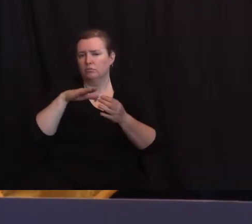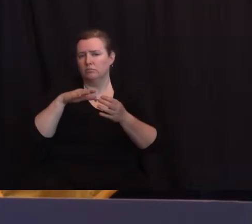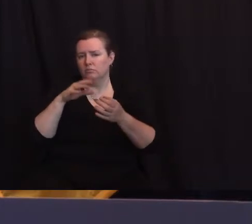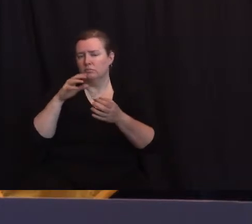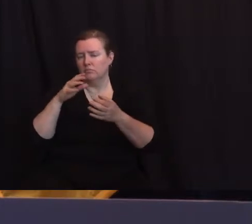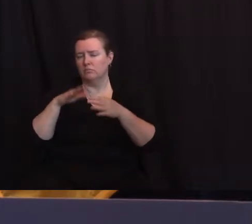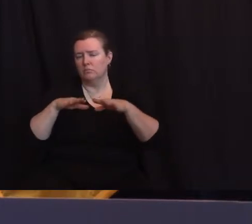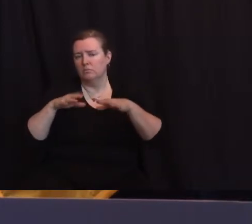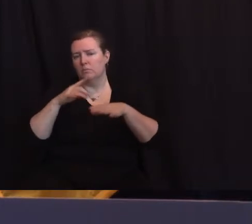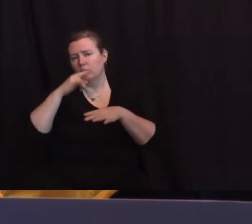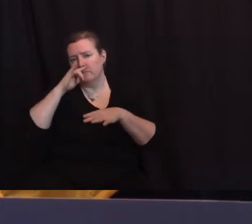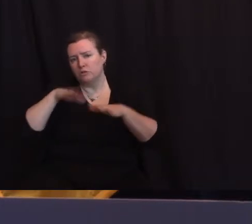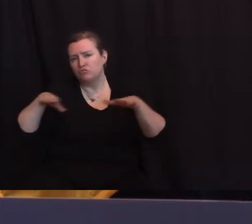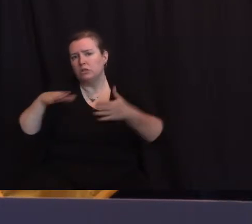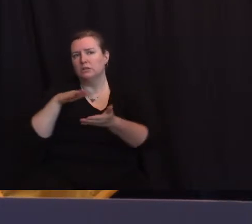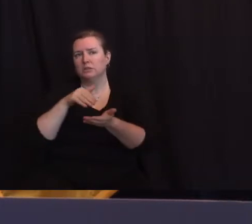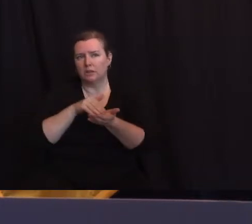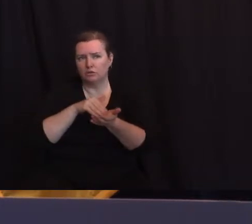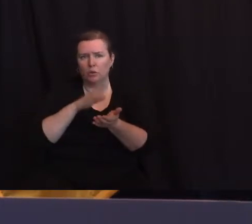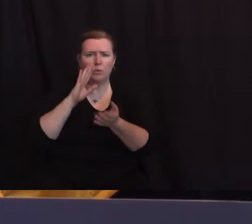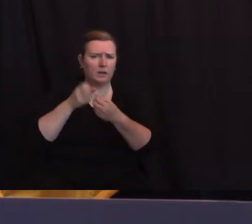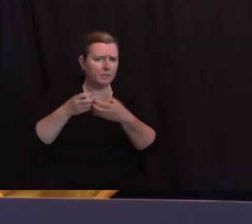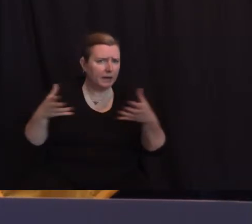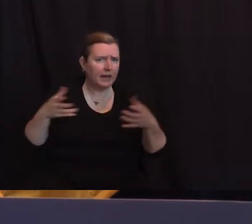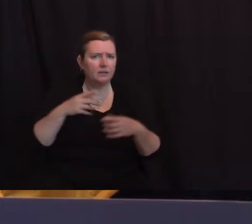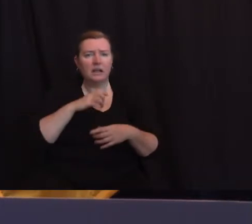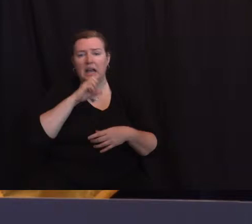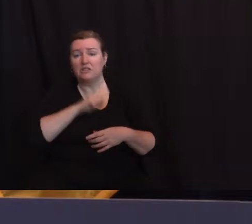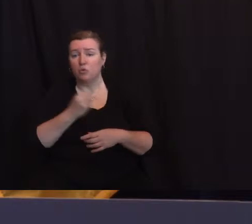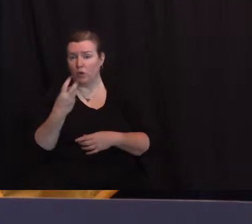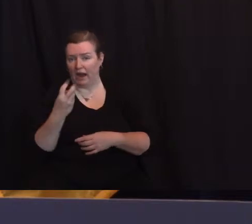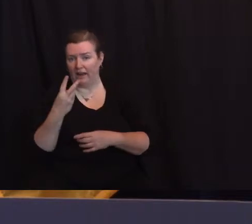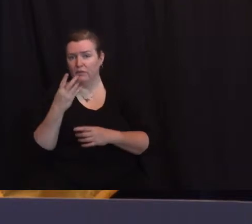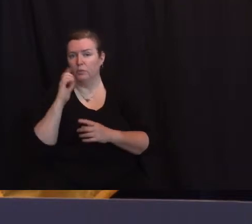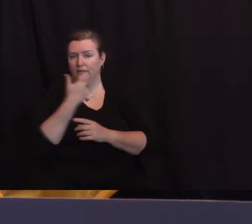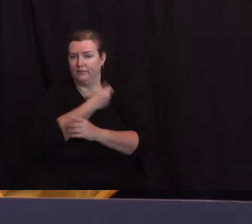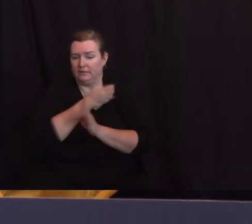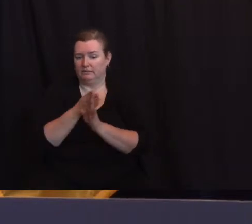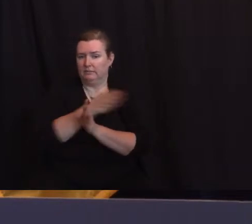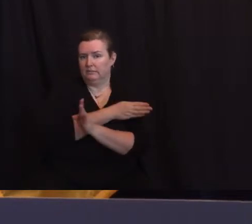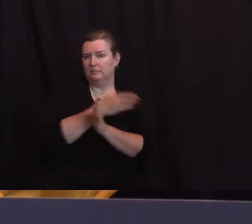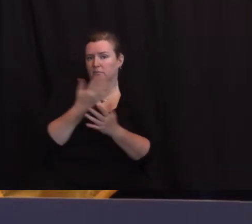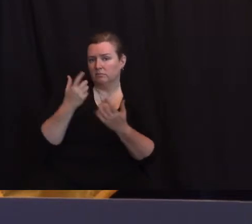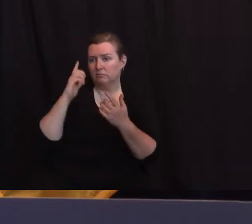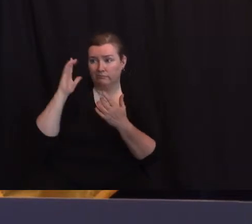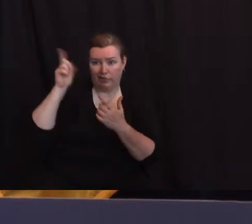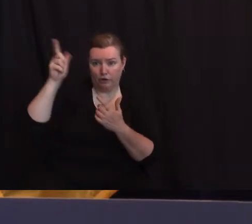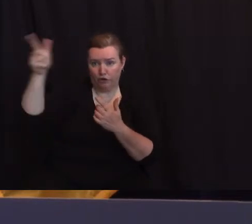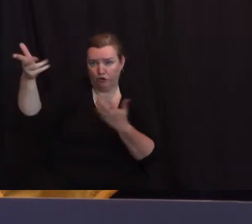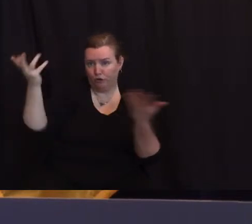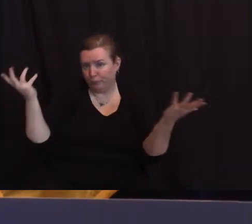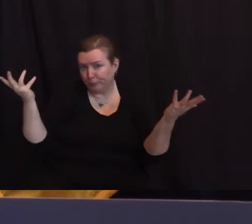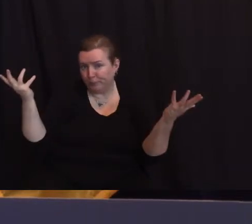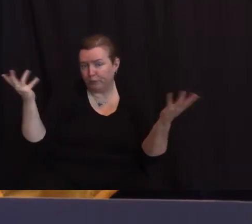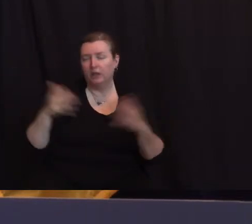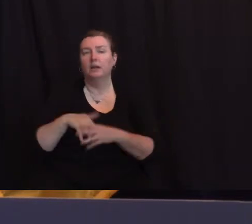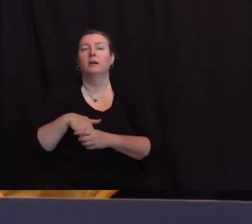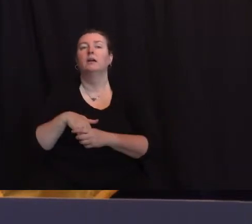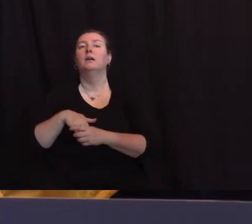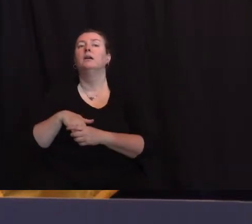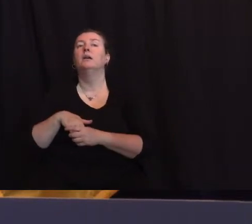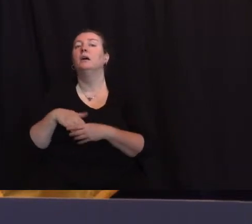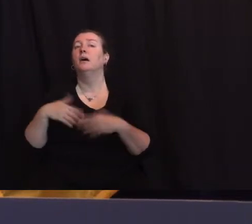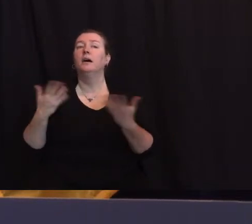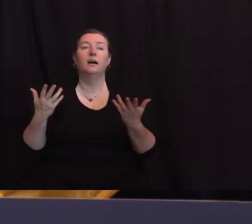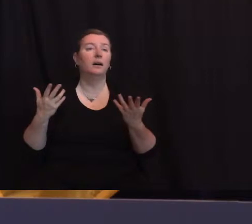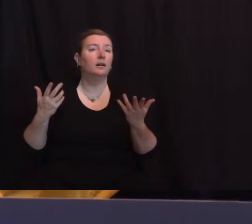exist for kids under the age of 12. Thirdly, all of us want to get to the place sooner